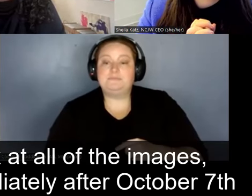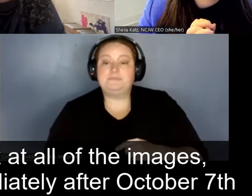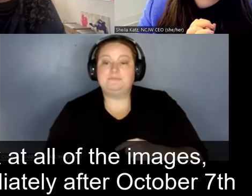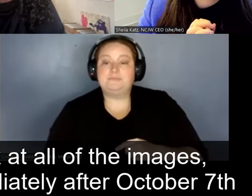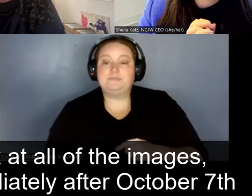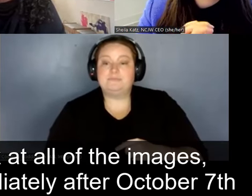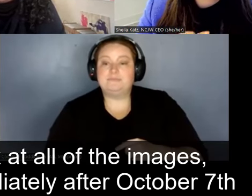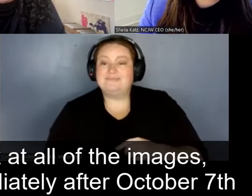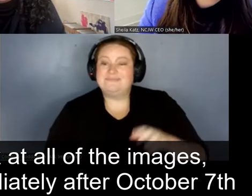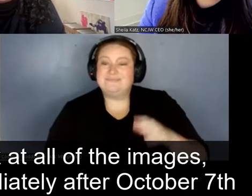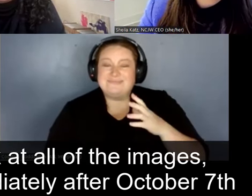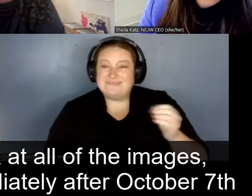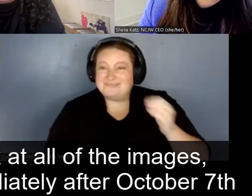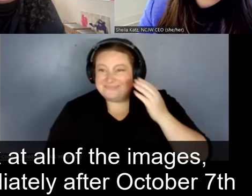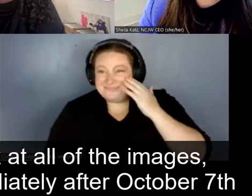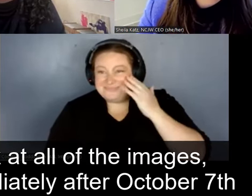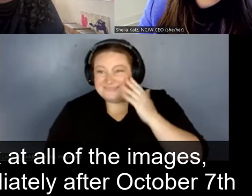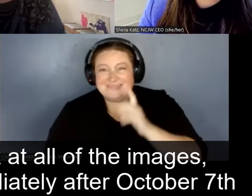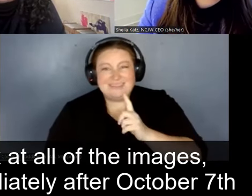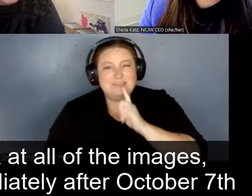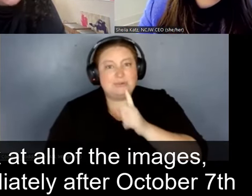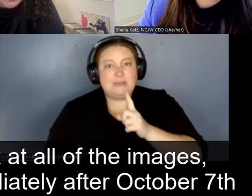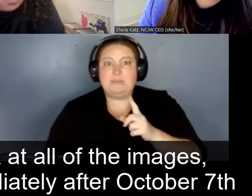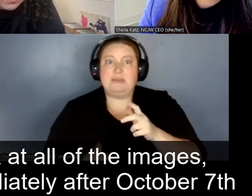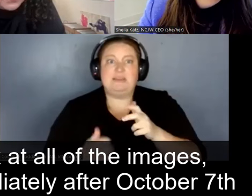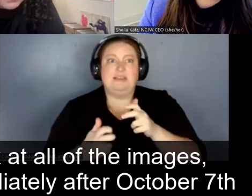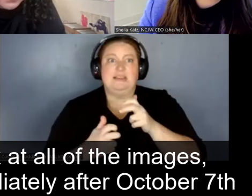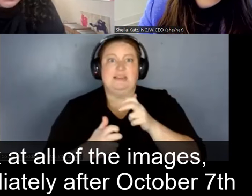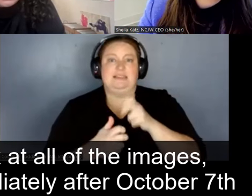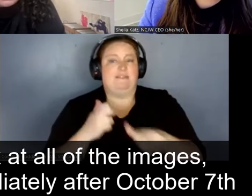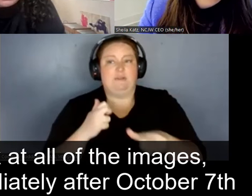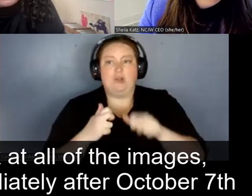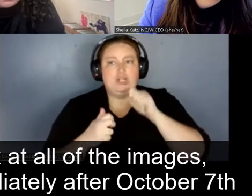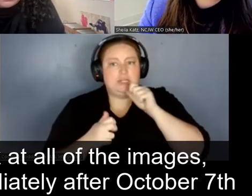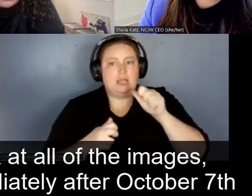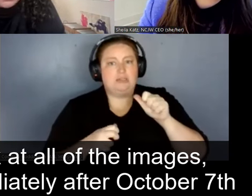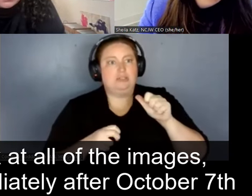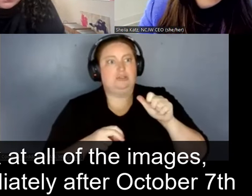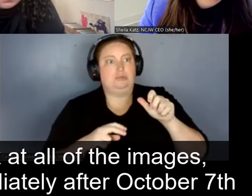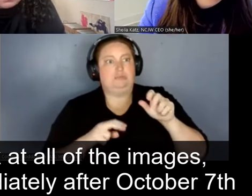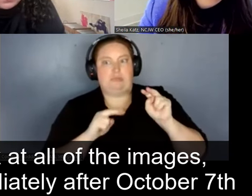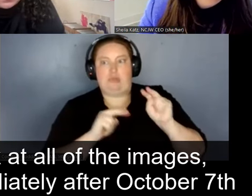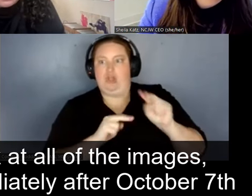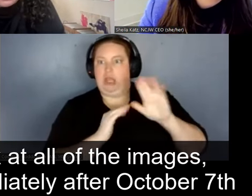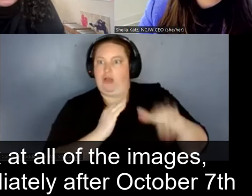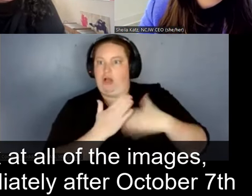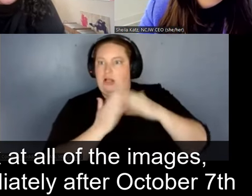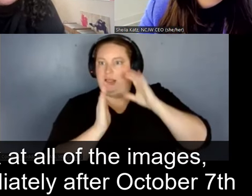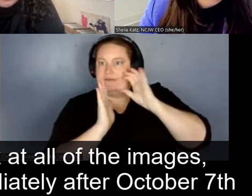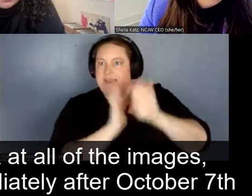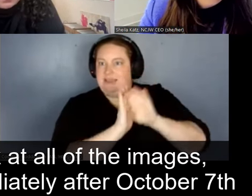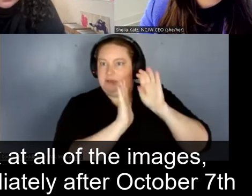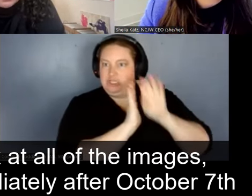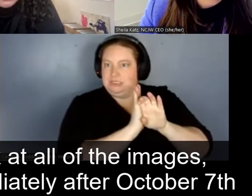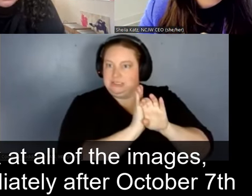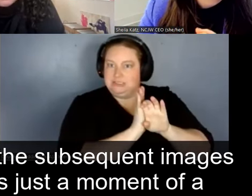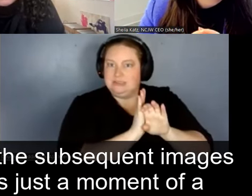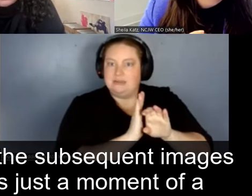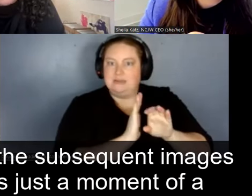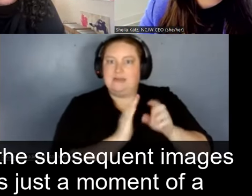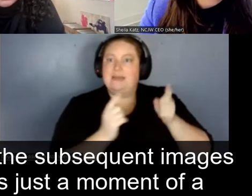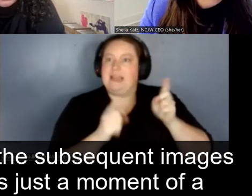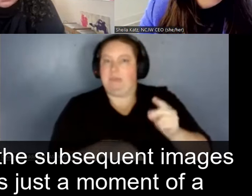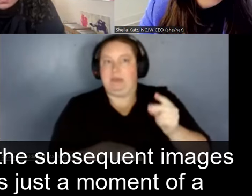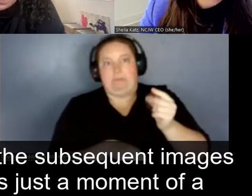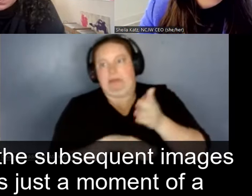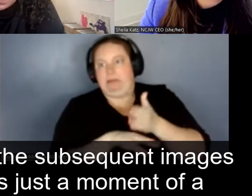you know, it's been difficult not to look at all of the images, those that came immediately after October 7th